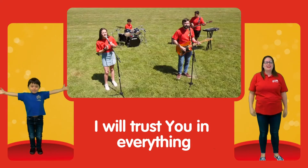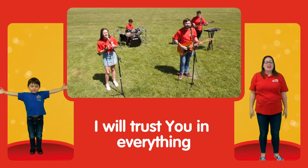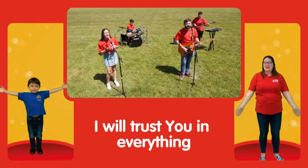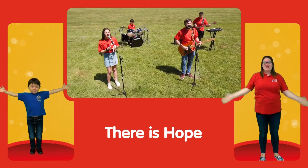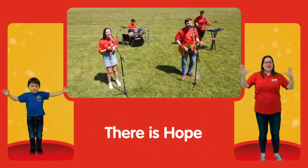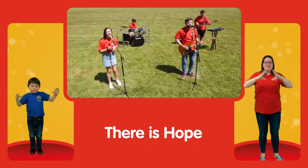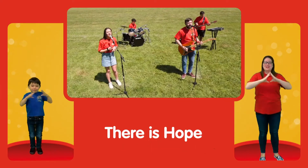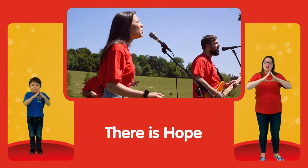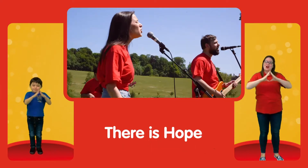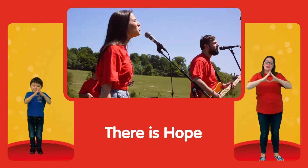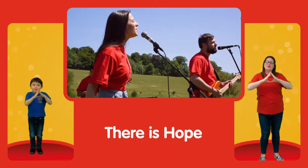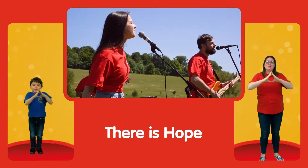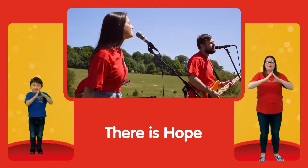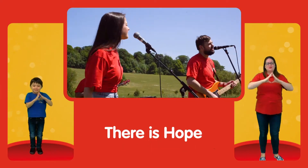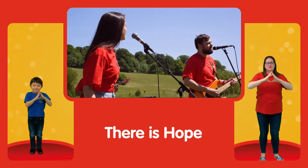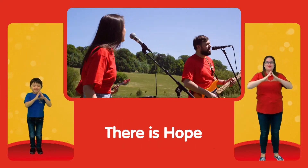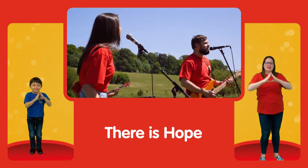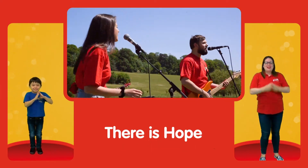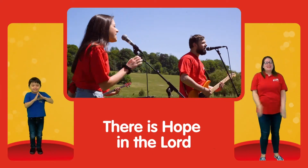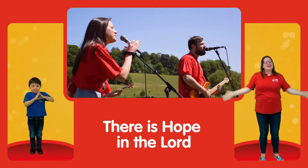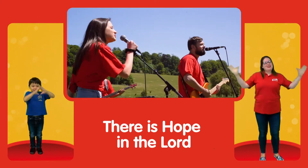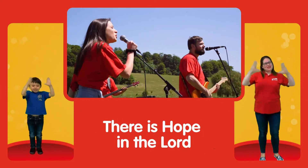everything. There is hope